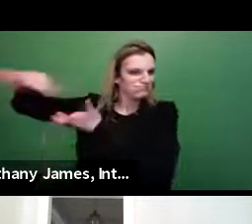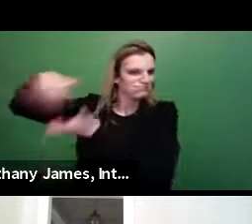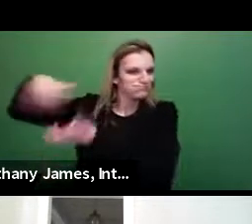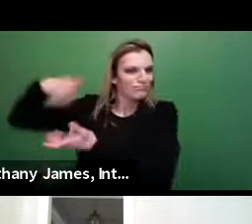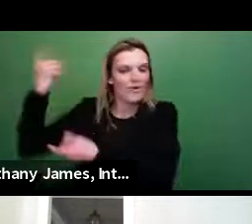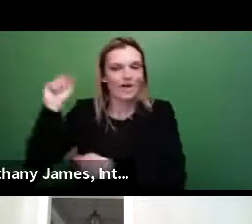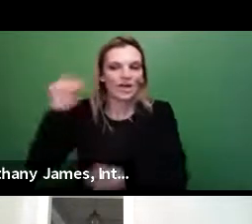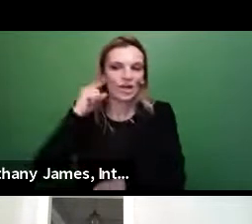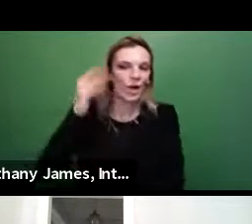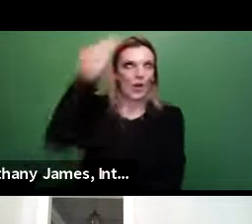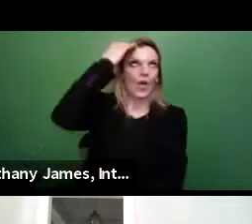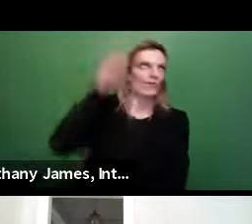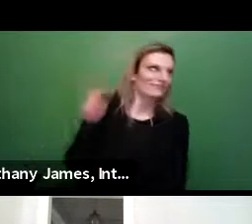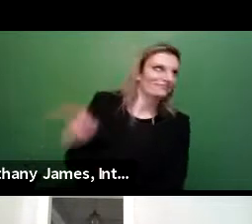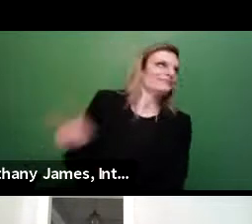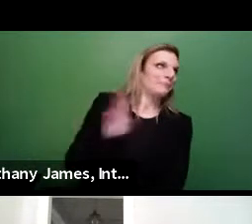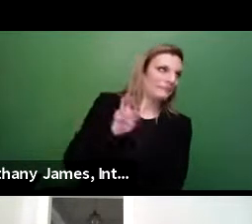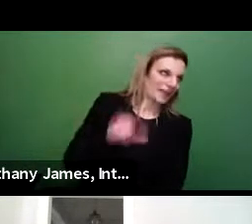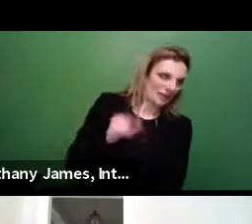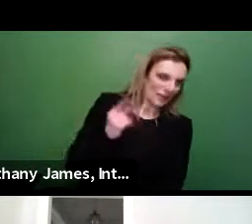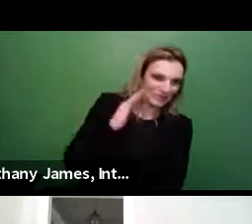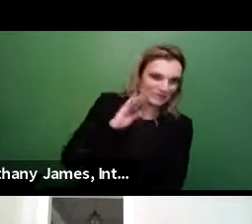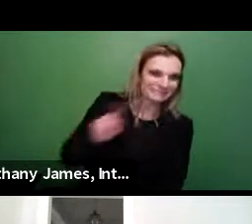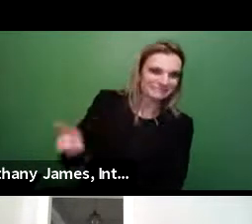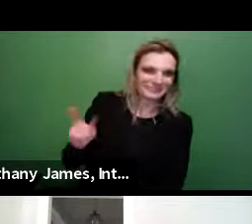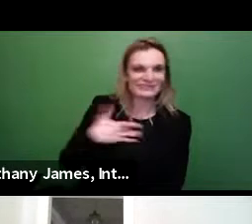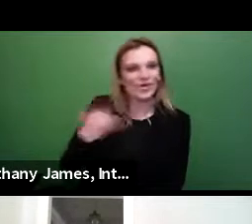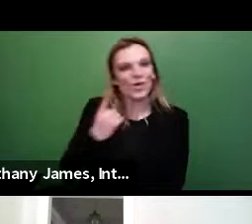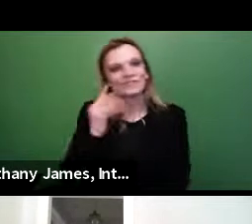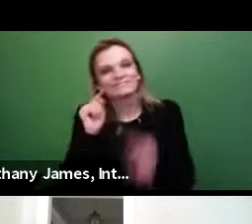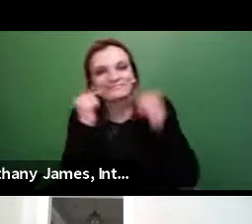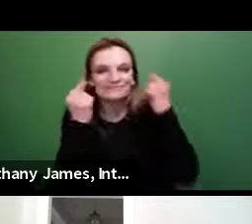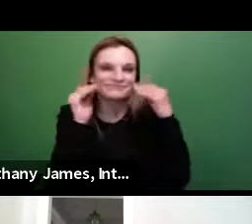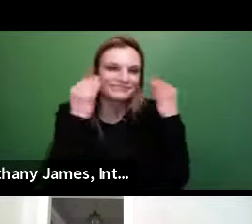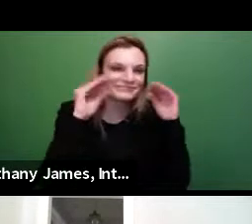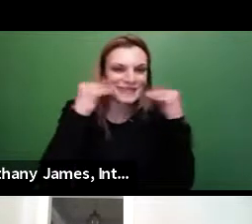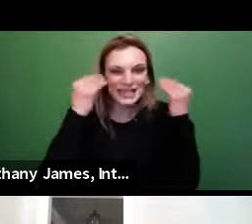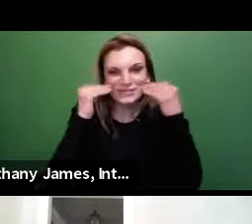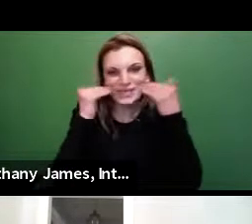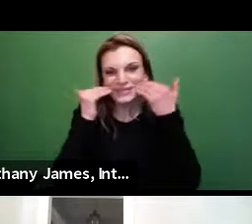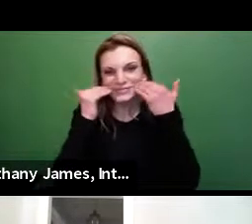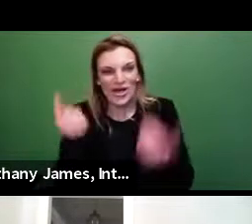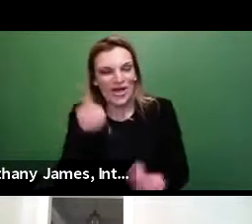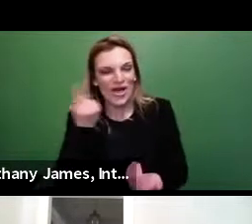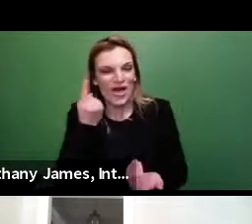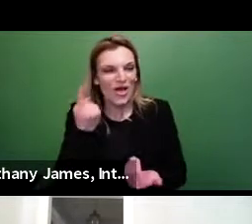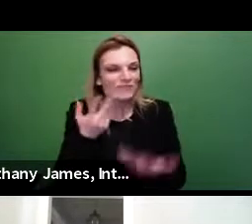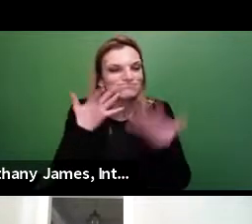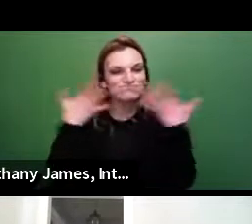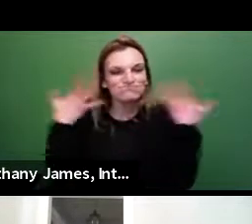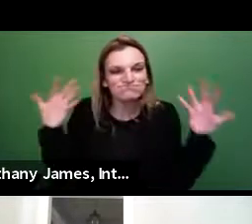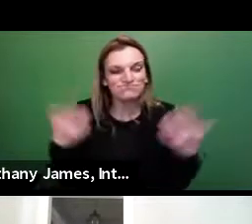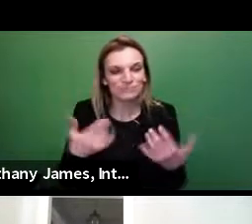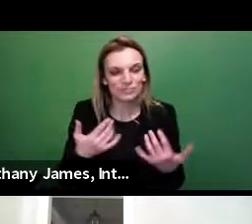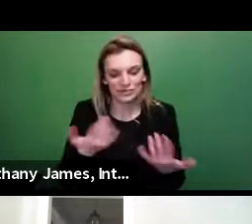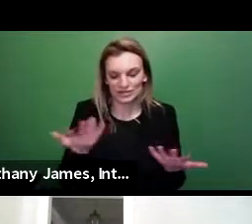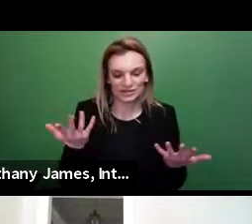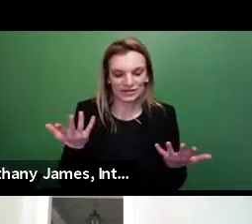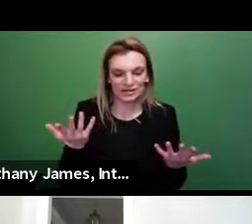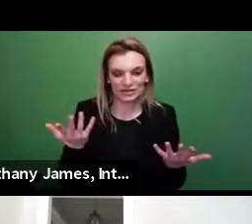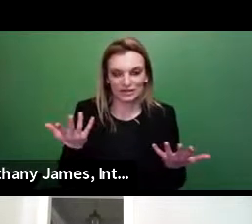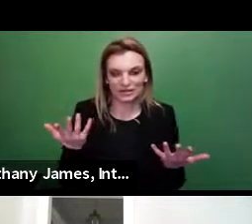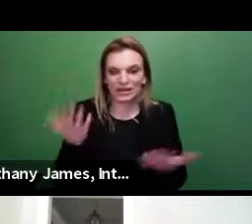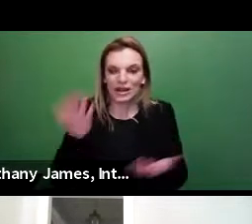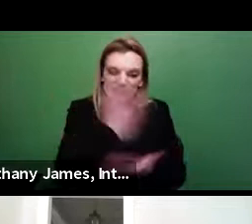smiles. And some people leave this planet and they're